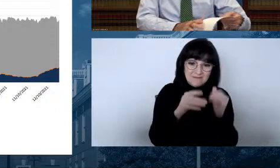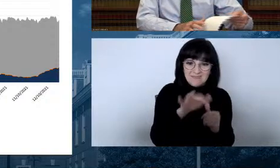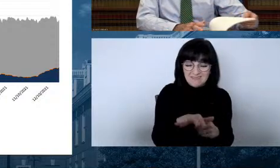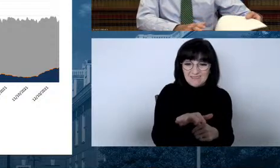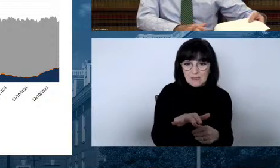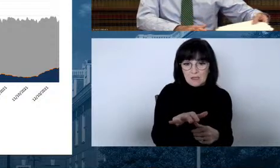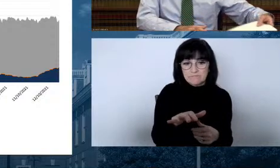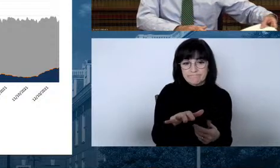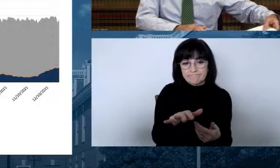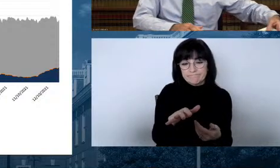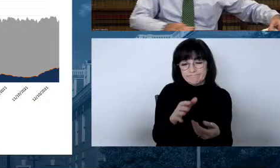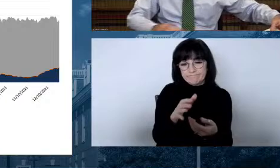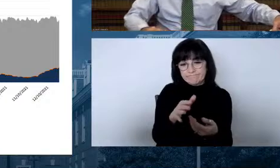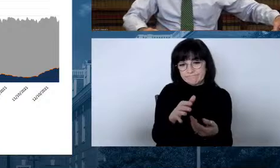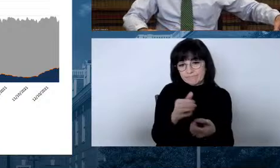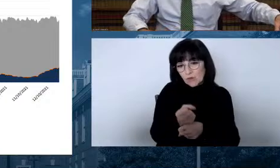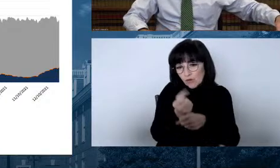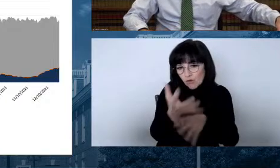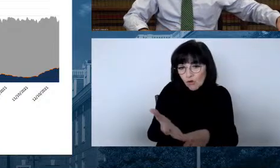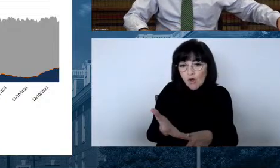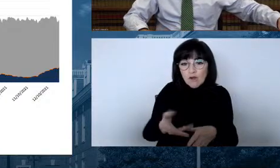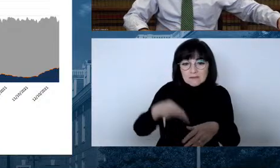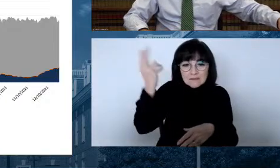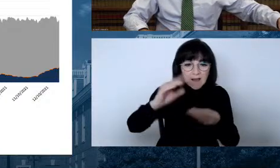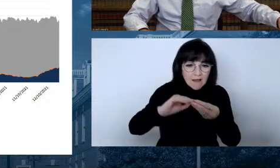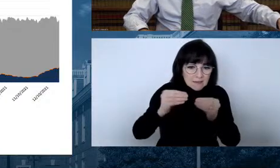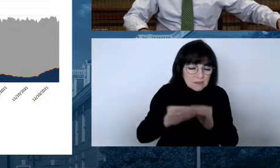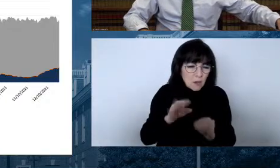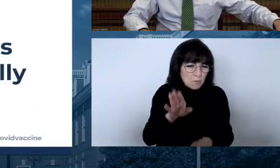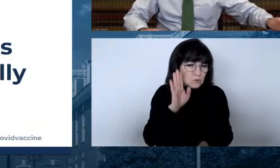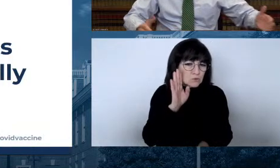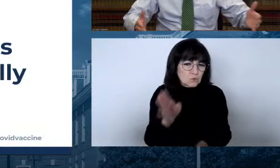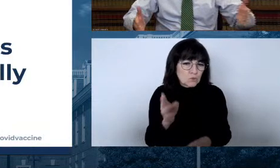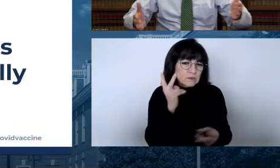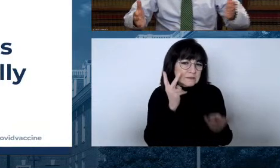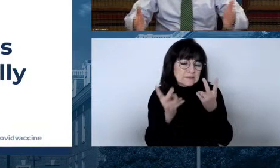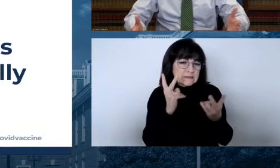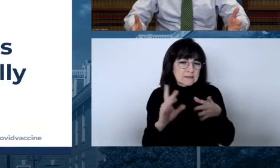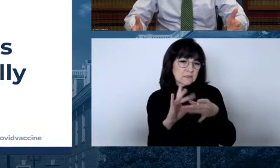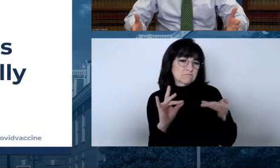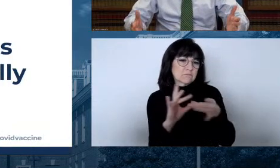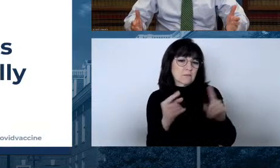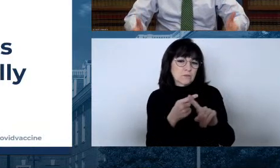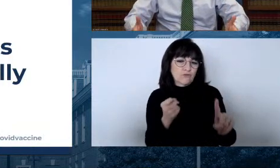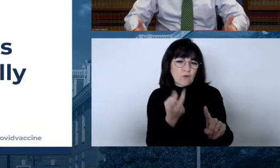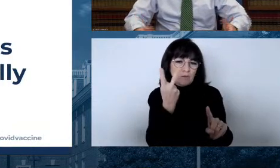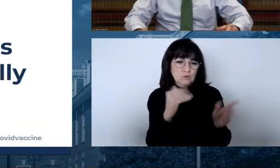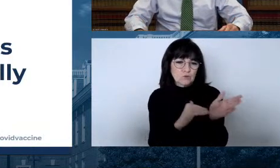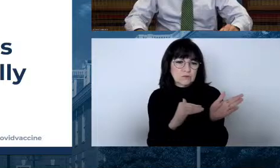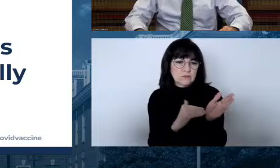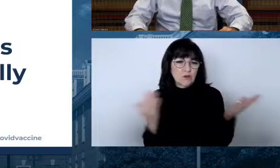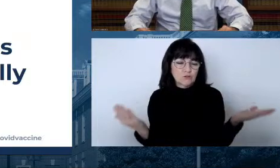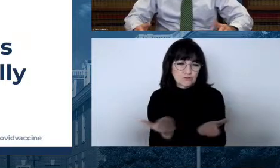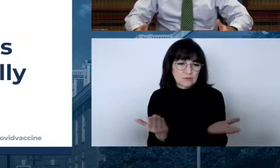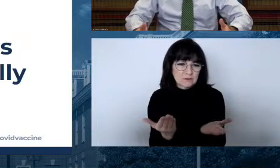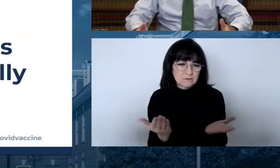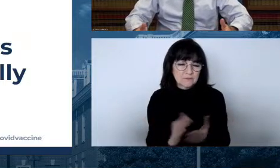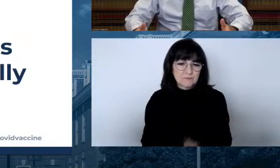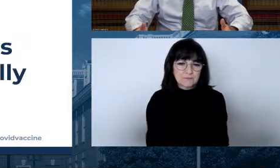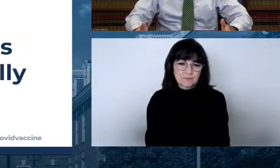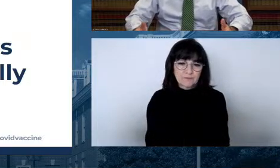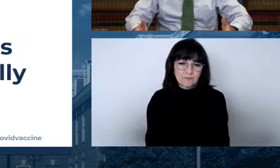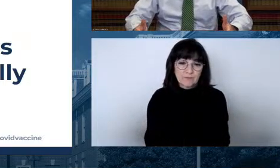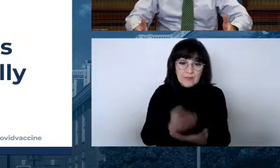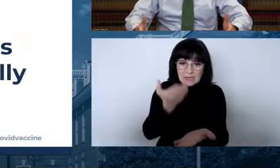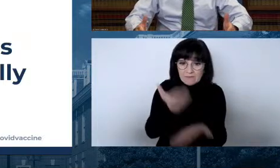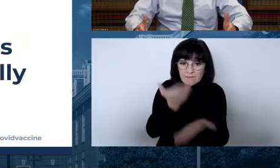Dr. Segelman and Dr. Silinski in a few minutes. And here's the simple fact. 78% of the